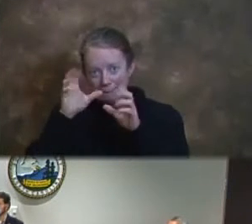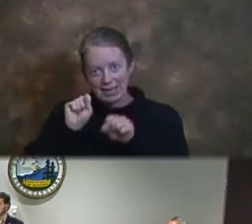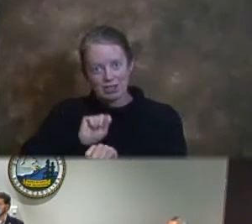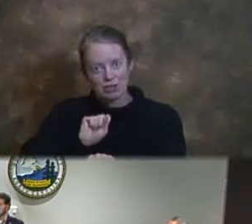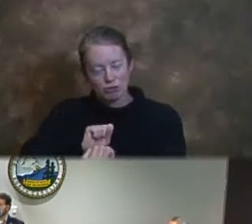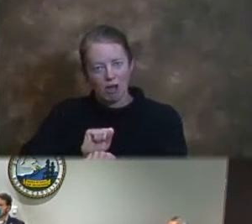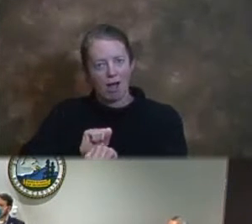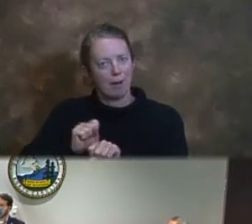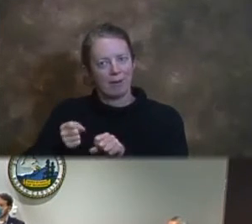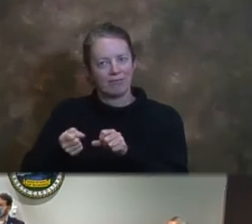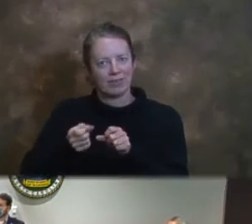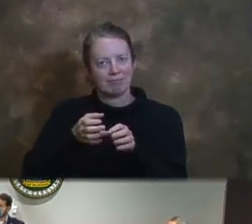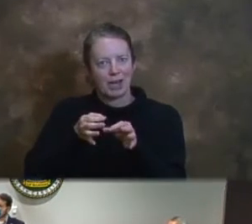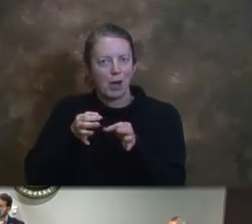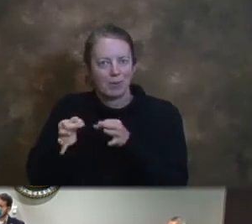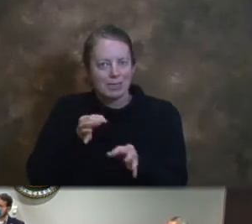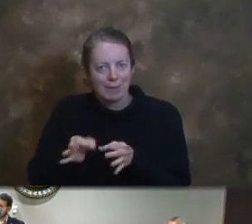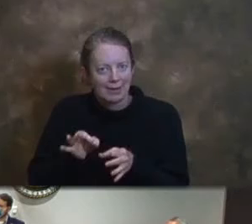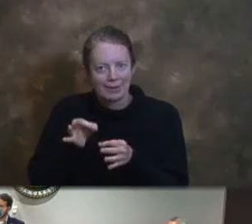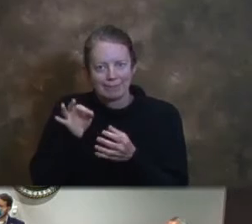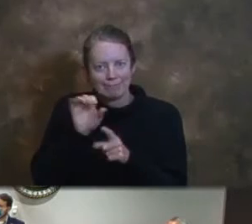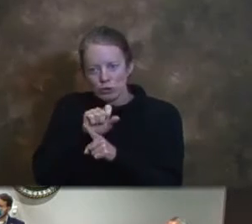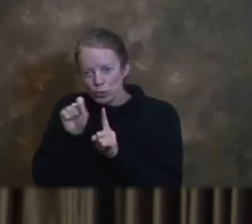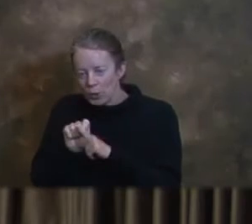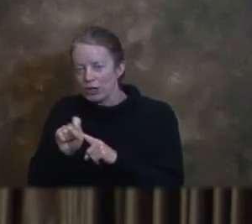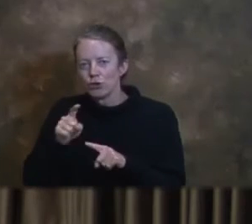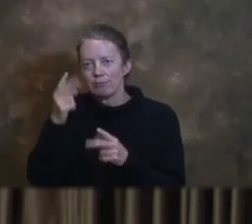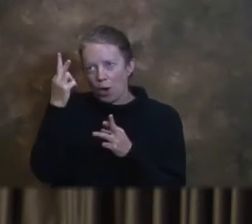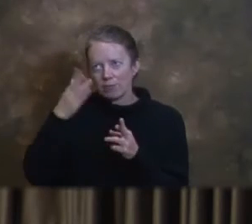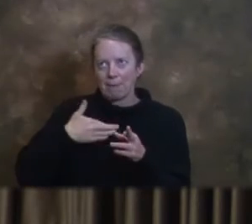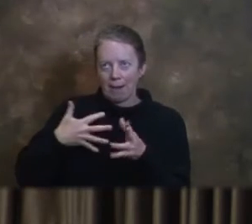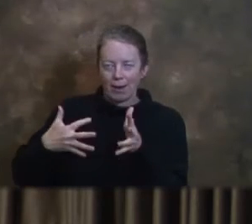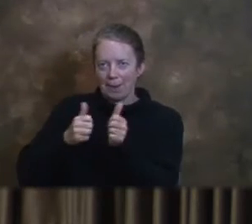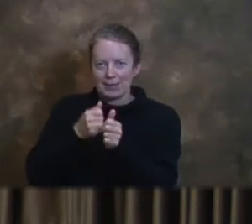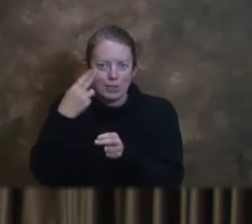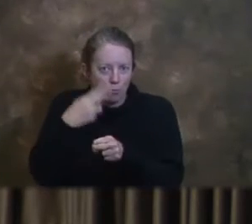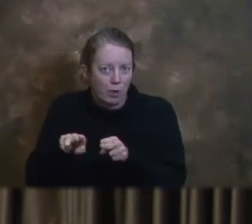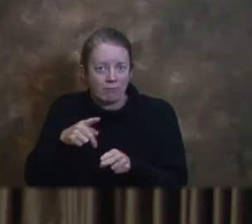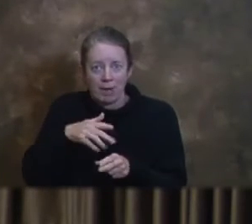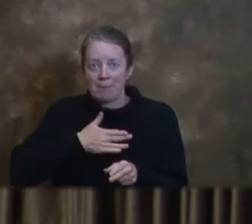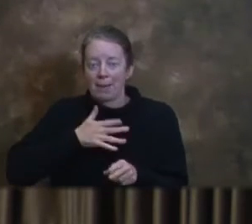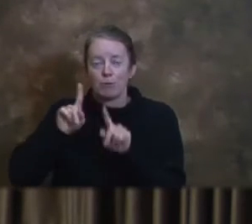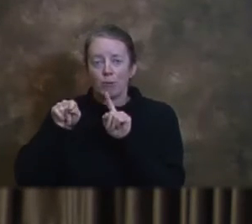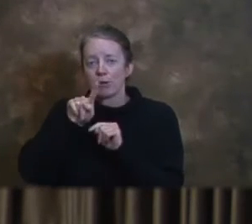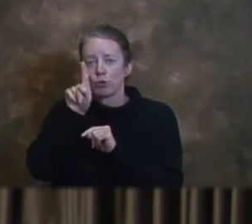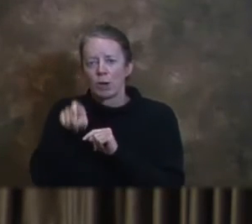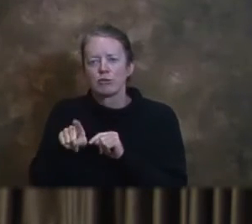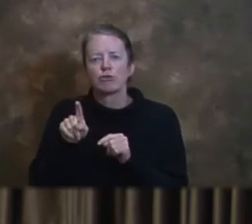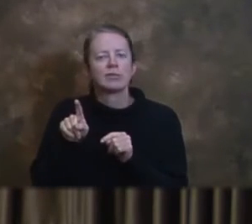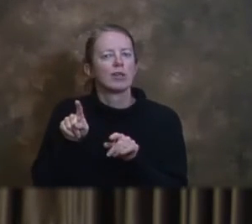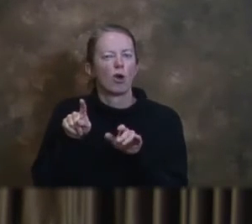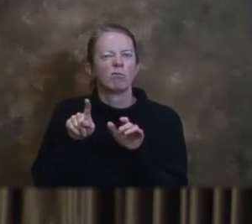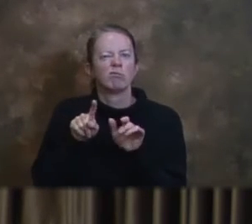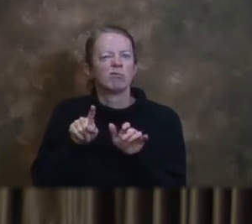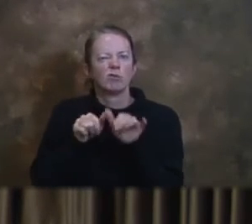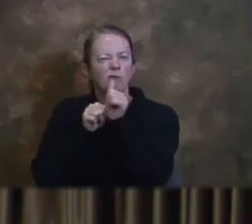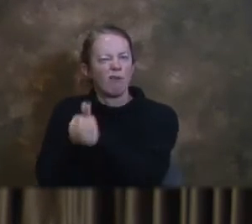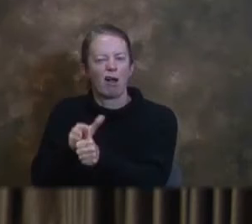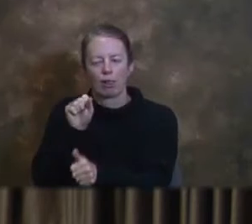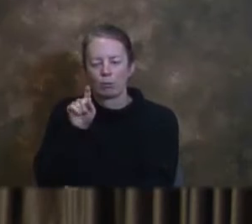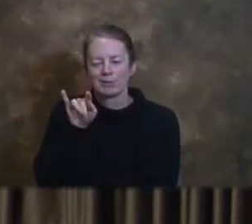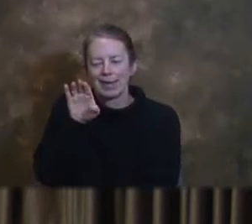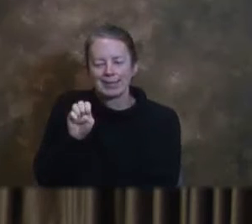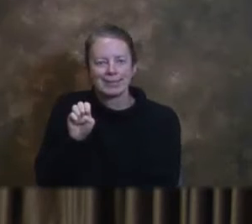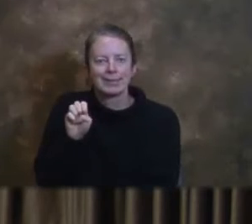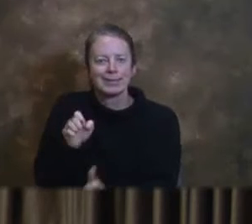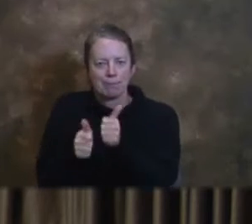I hope my update's brief, and I'm happy to take questions. To echo Stacie's